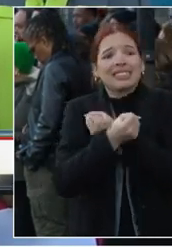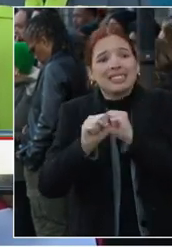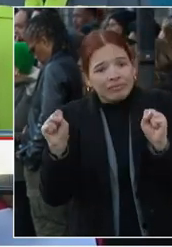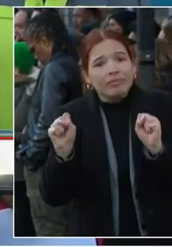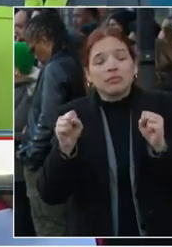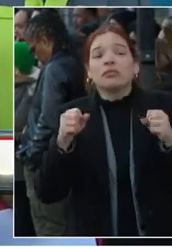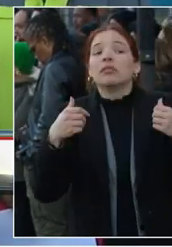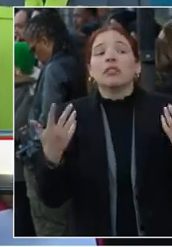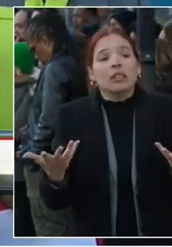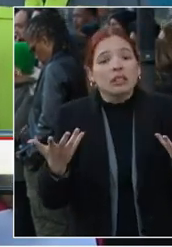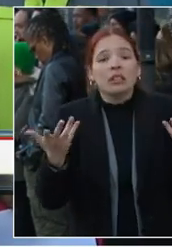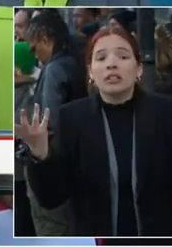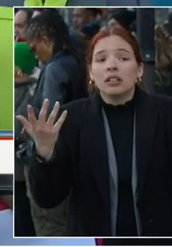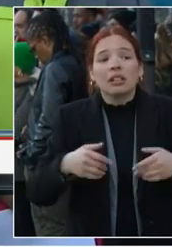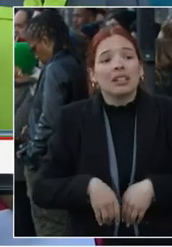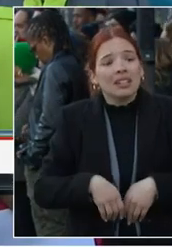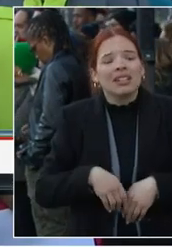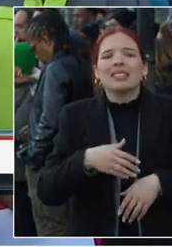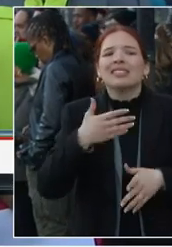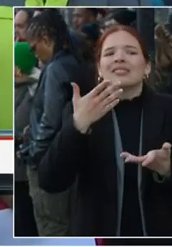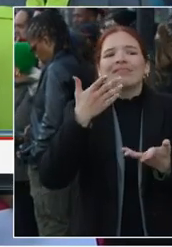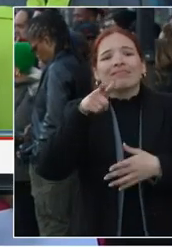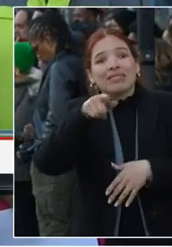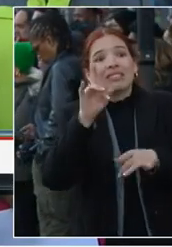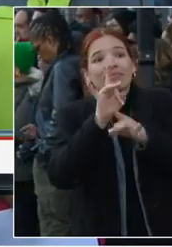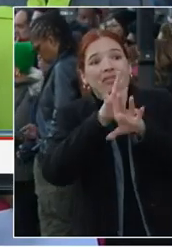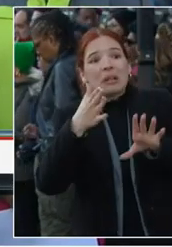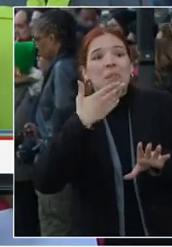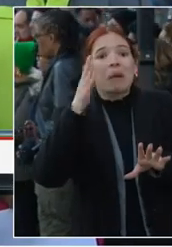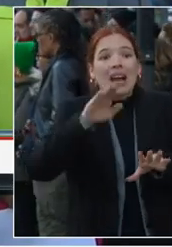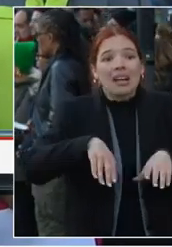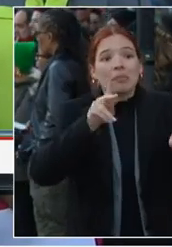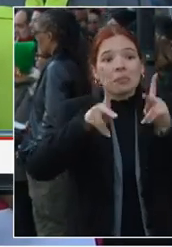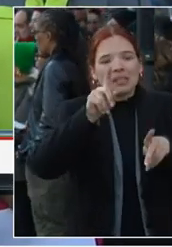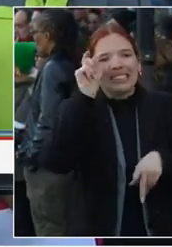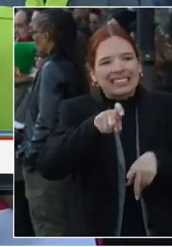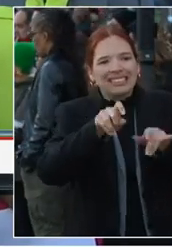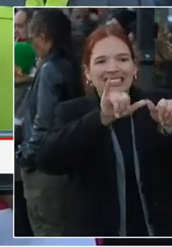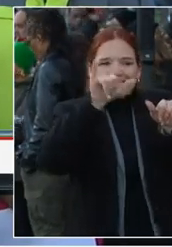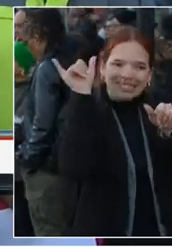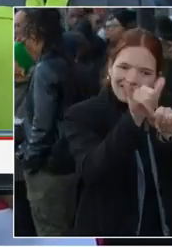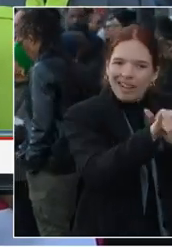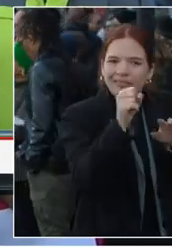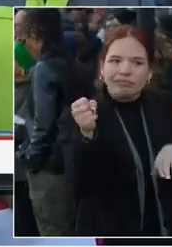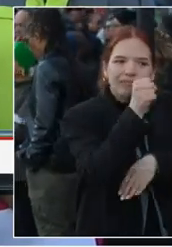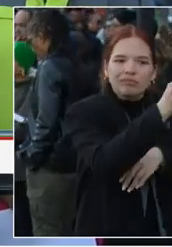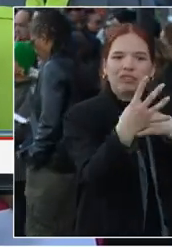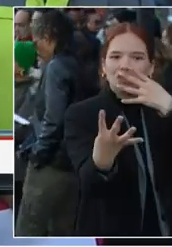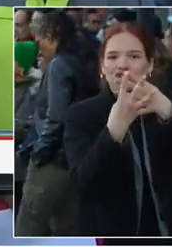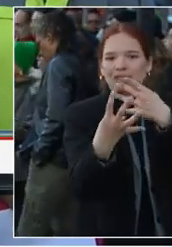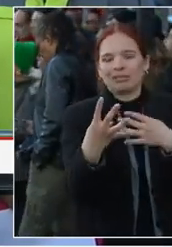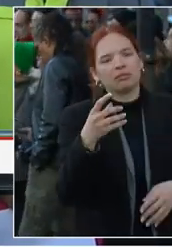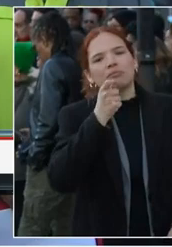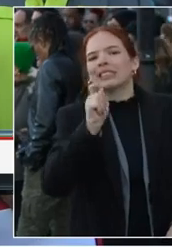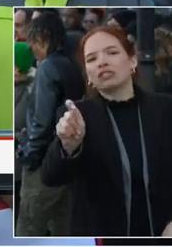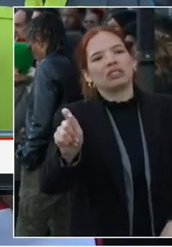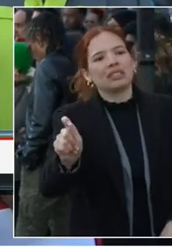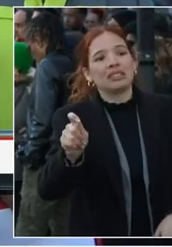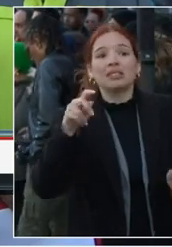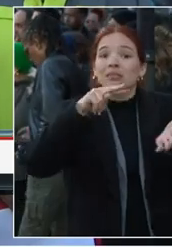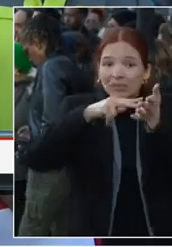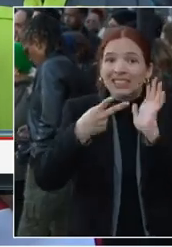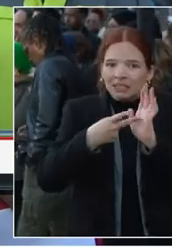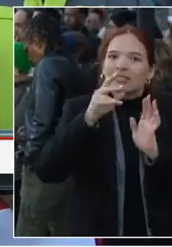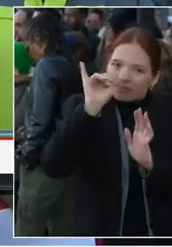keeping bad, violent people incarcerated. And that is the bottom line. I said what I meant, and I meant what the heck